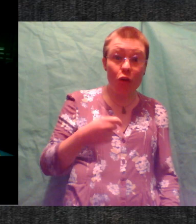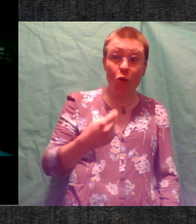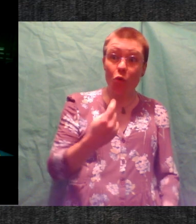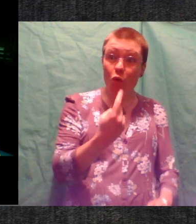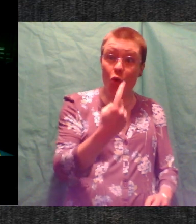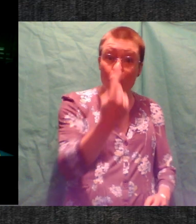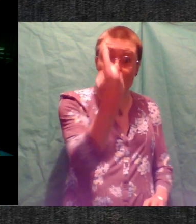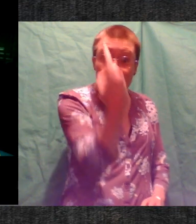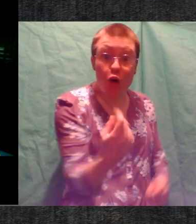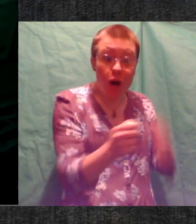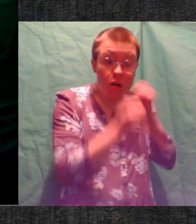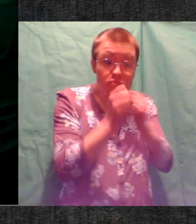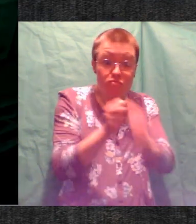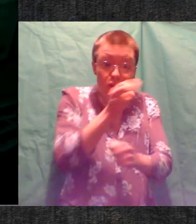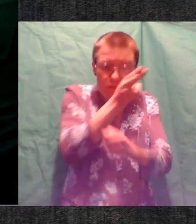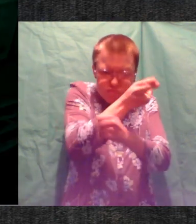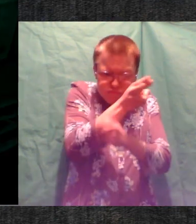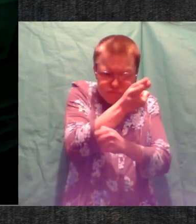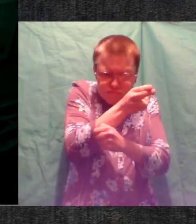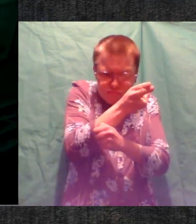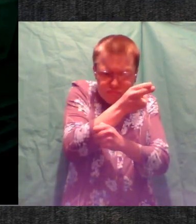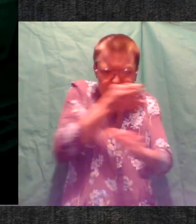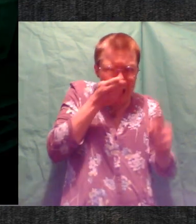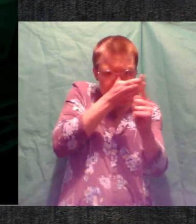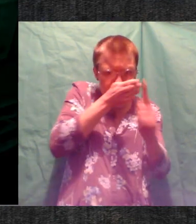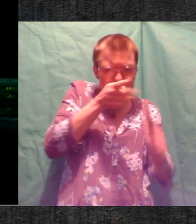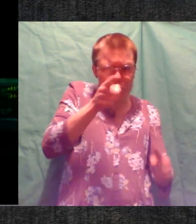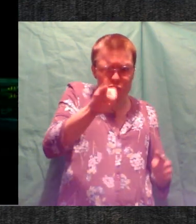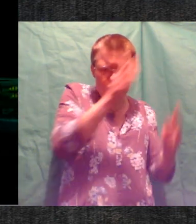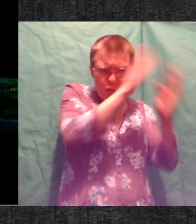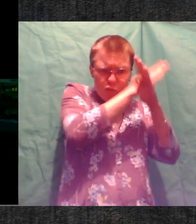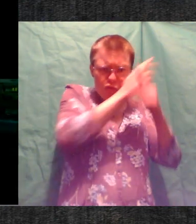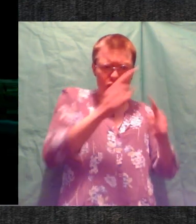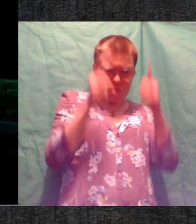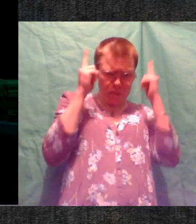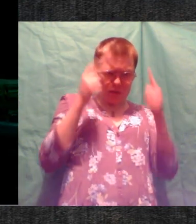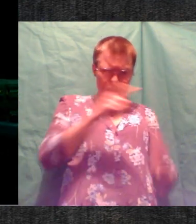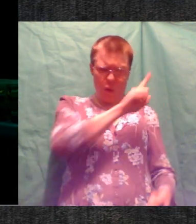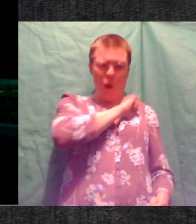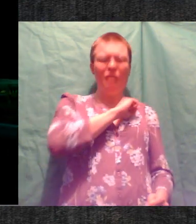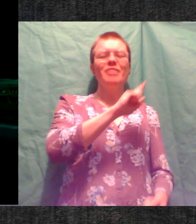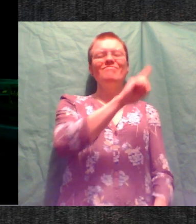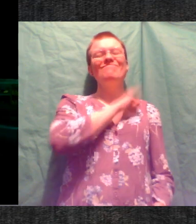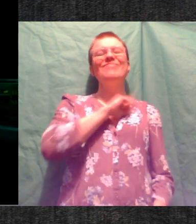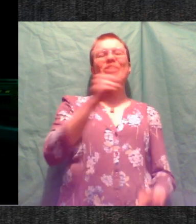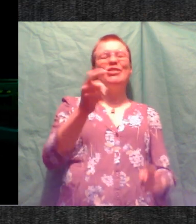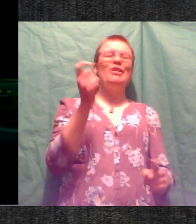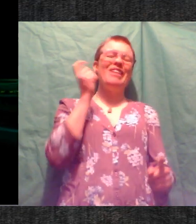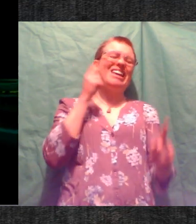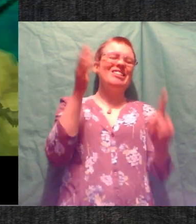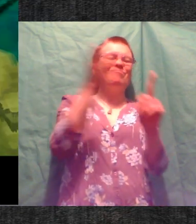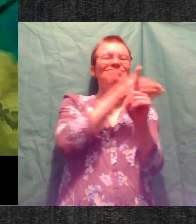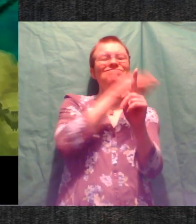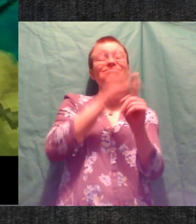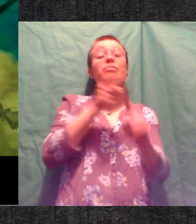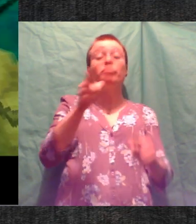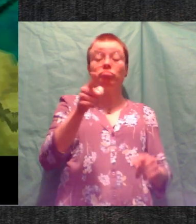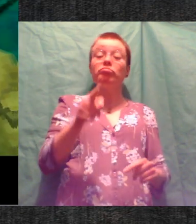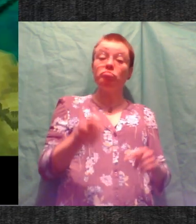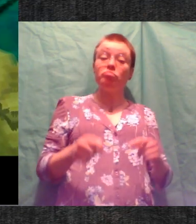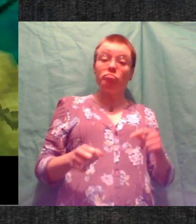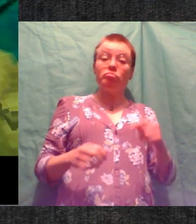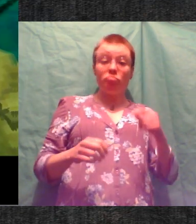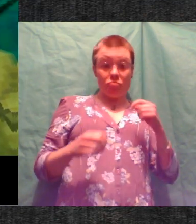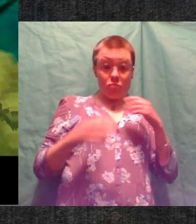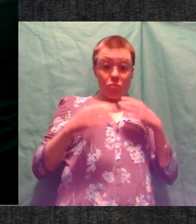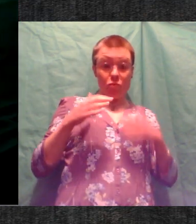You'd point a weapon at your own brother? Why did you disguise yourself as Master? So I could manipulate you more easily. And you